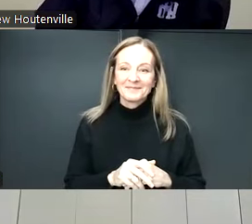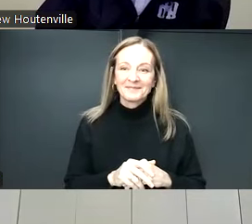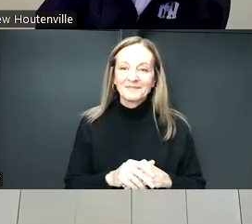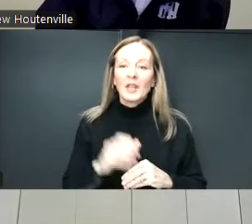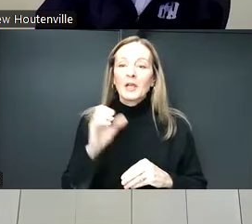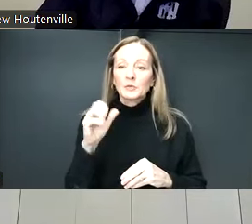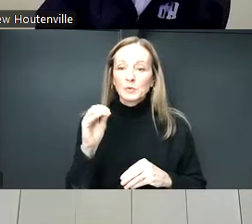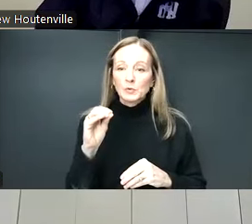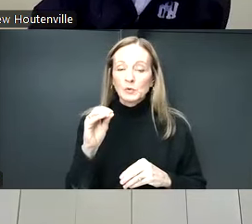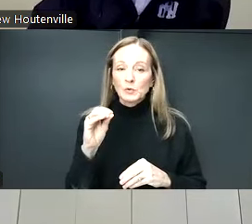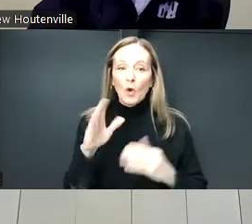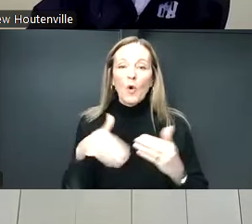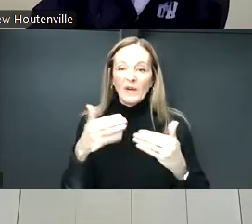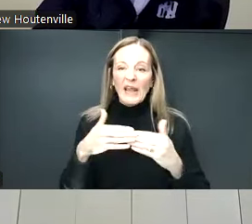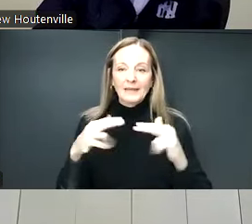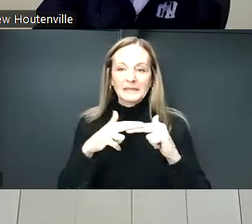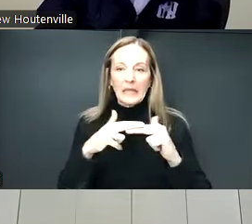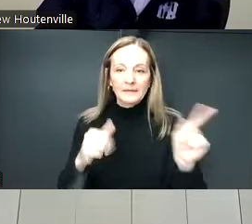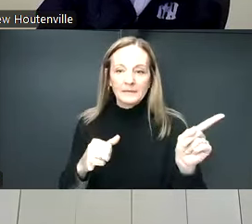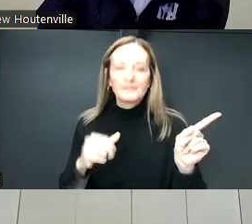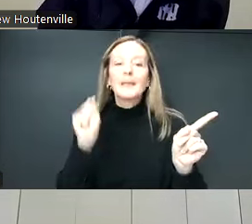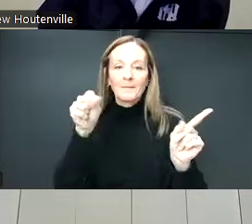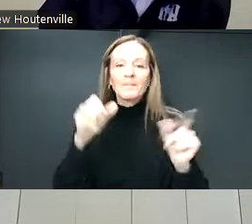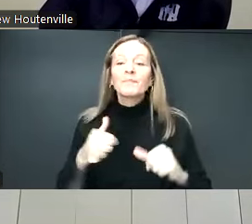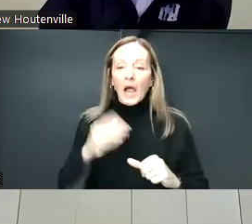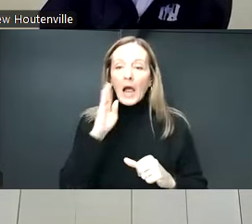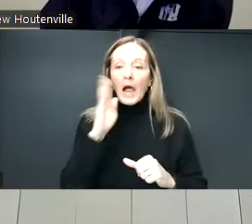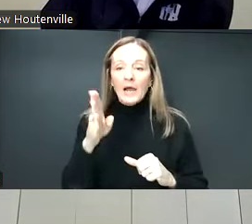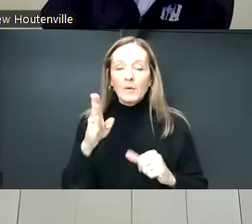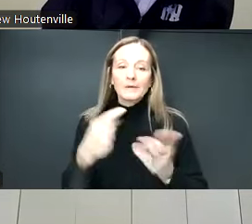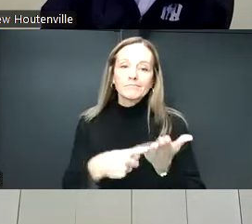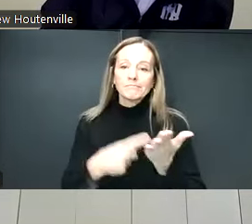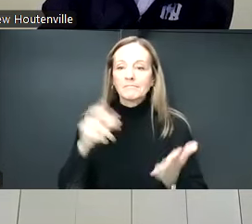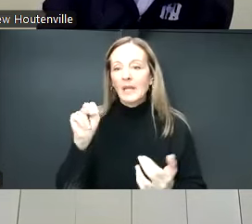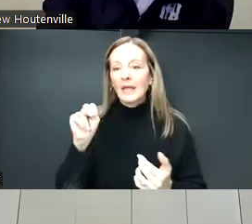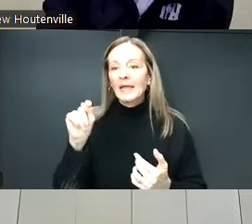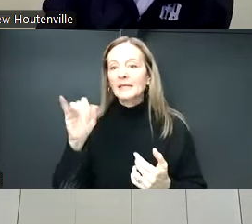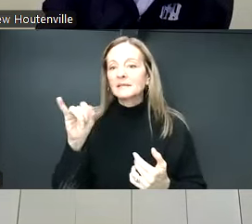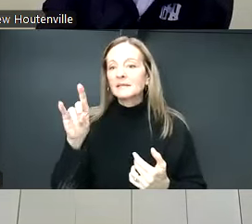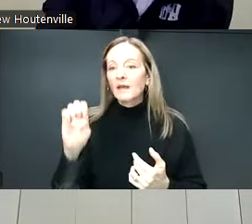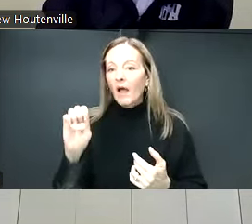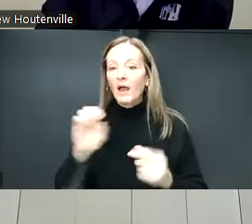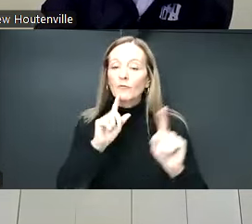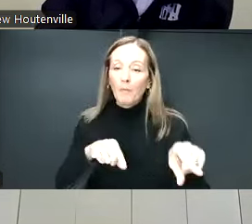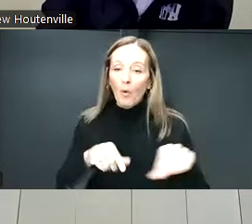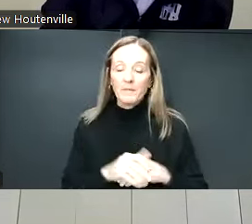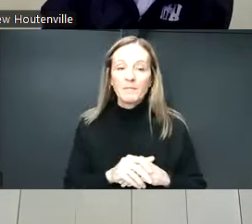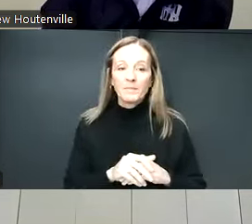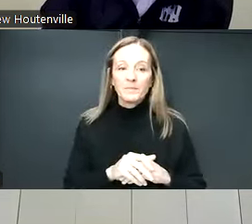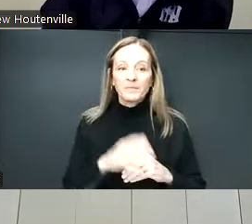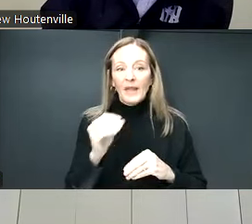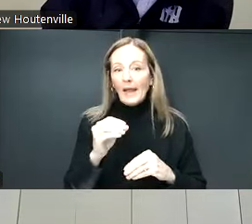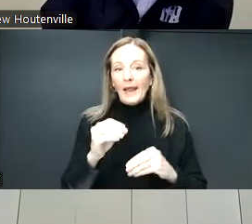So next slide, I'm going to talk about the nTIDE report, its origins.